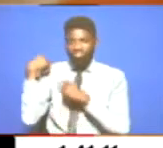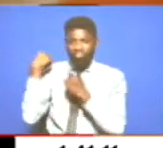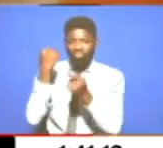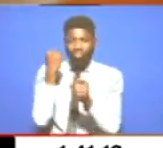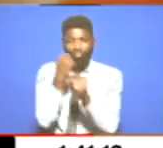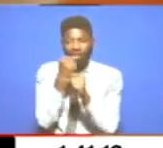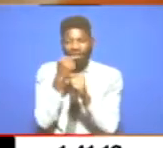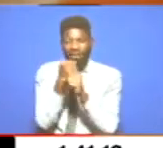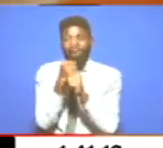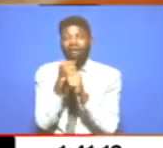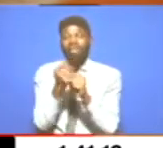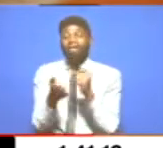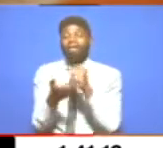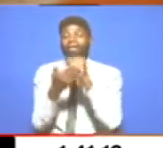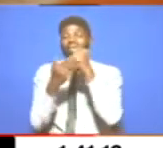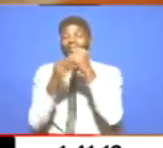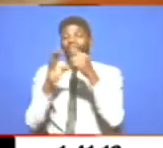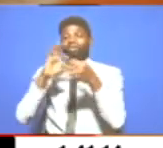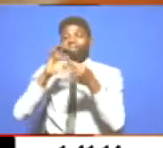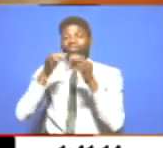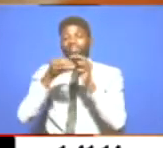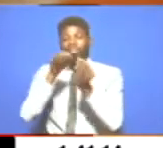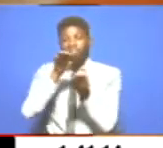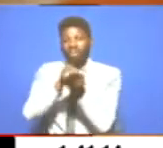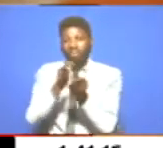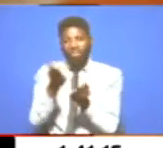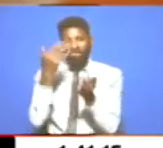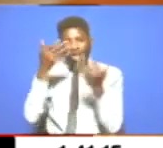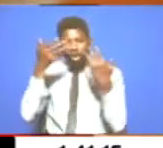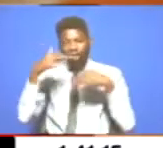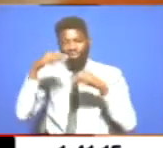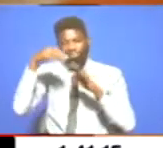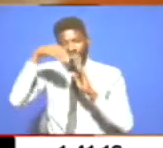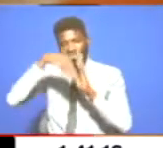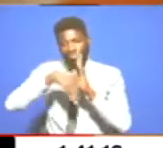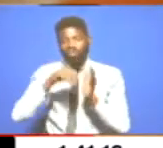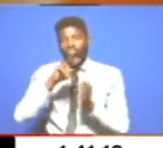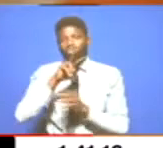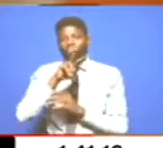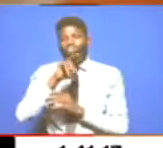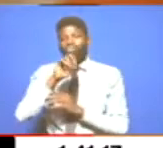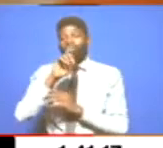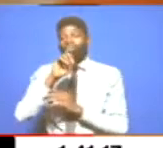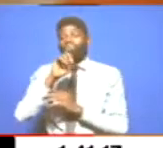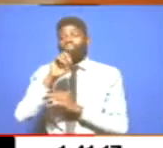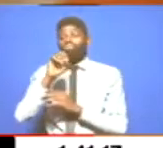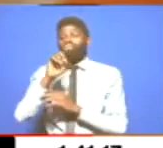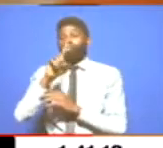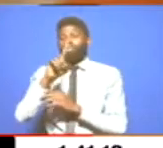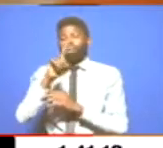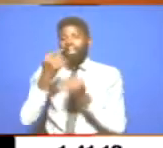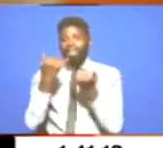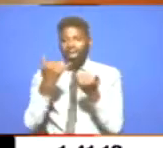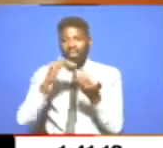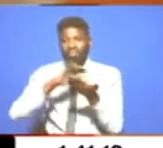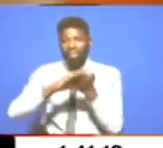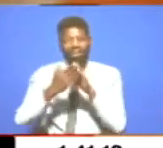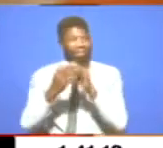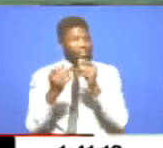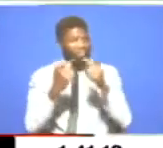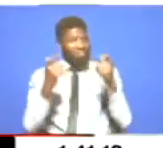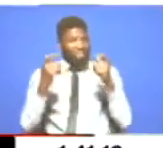around Cooperative Bank of Kenya from a loss-making lender in 2001 to one of the largest banks in the